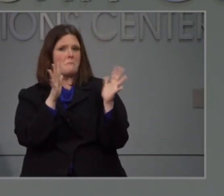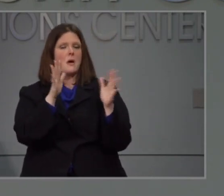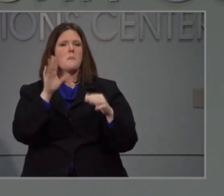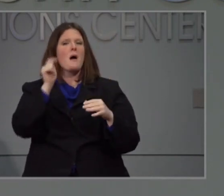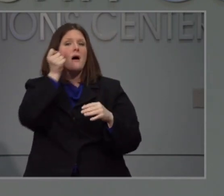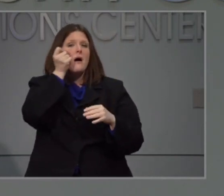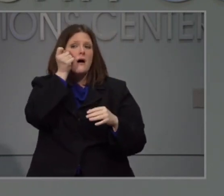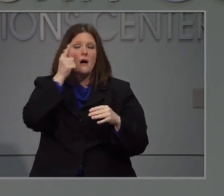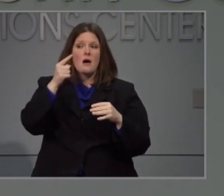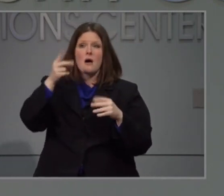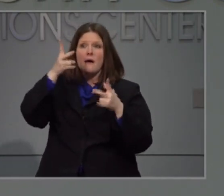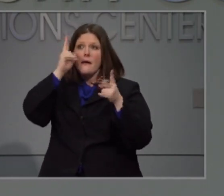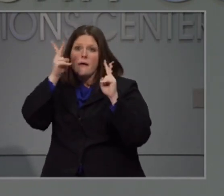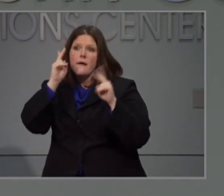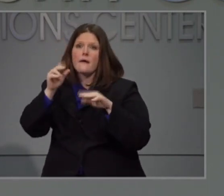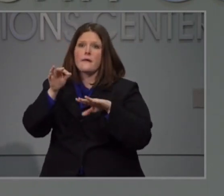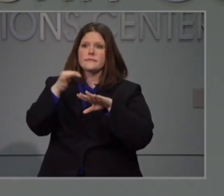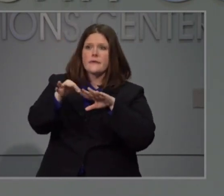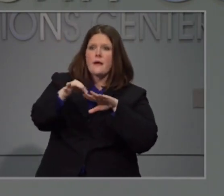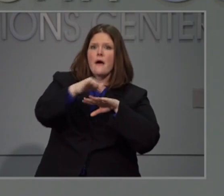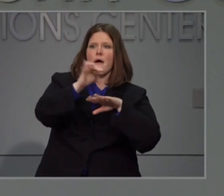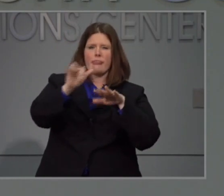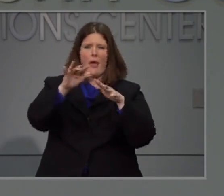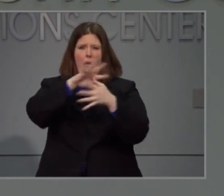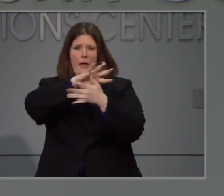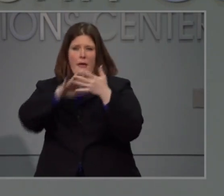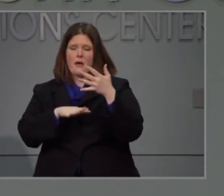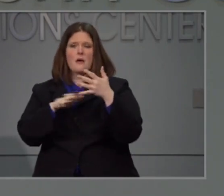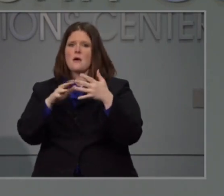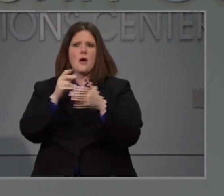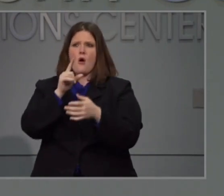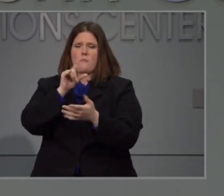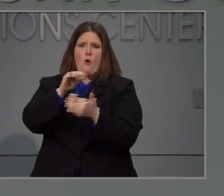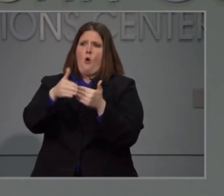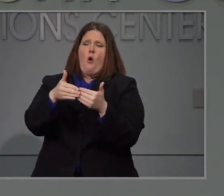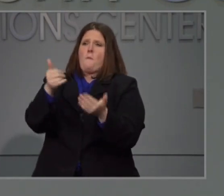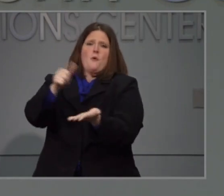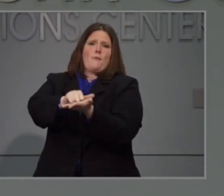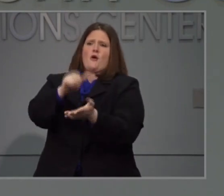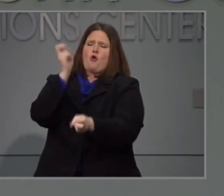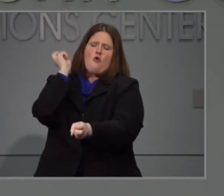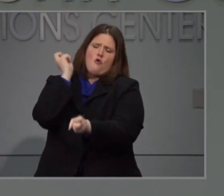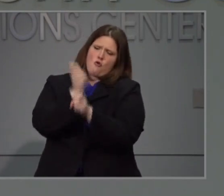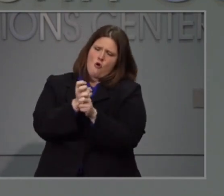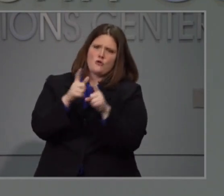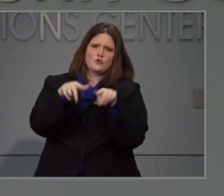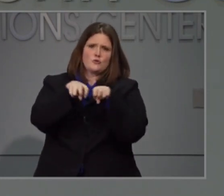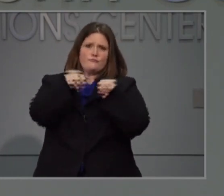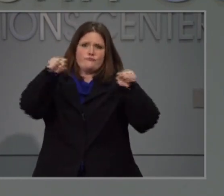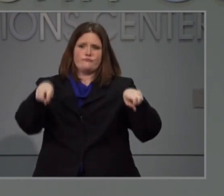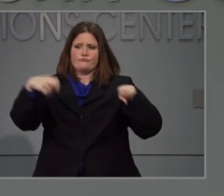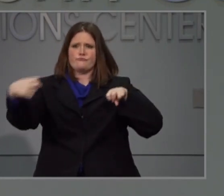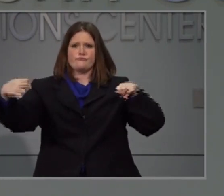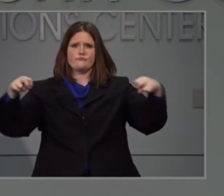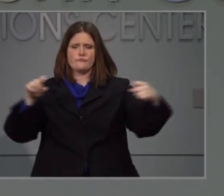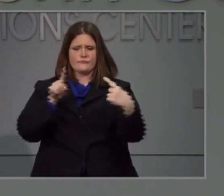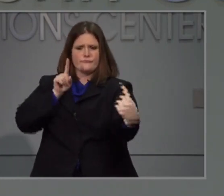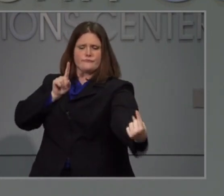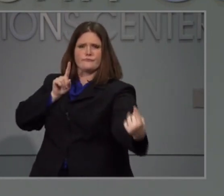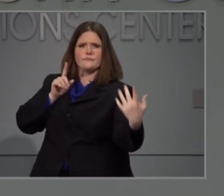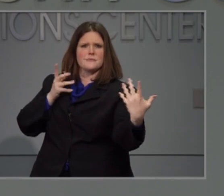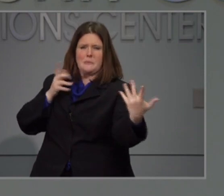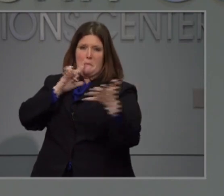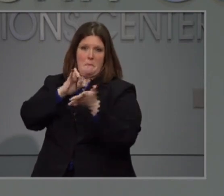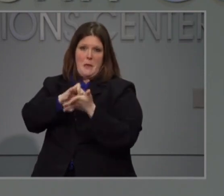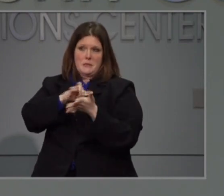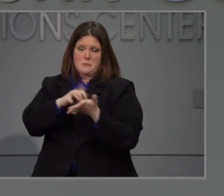of businesses, it's almost impossible to social distance, and until we're able to stabilize